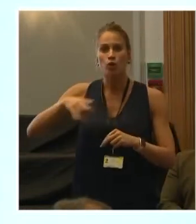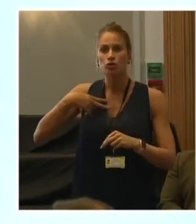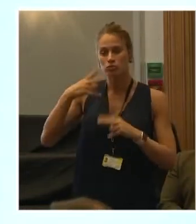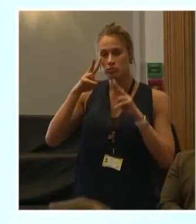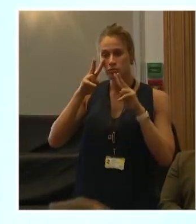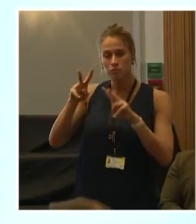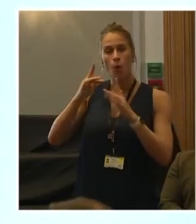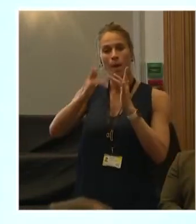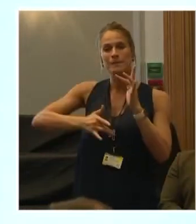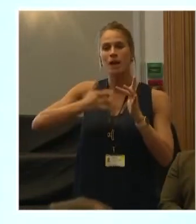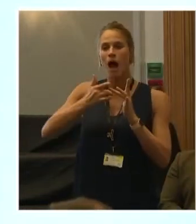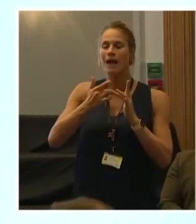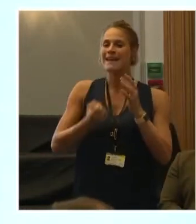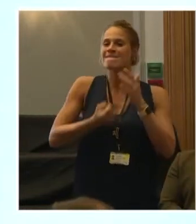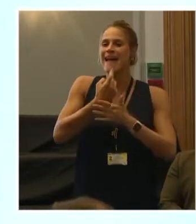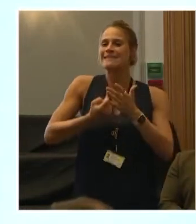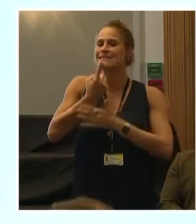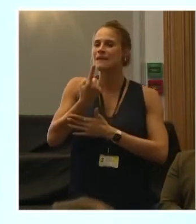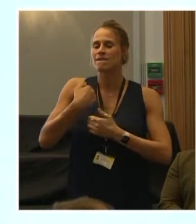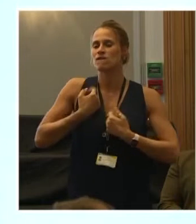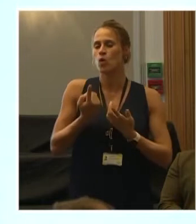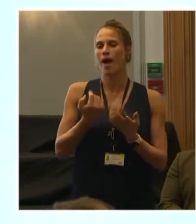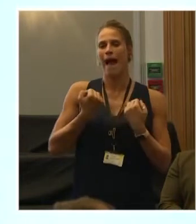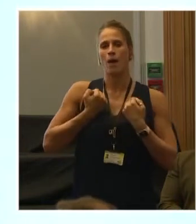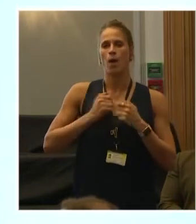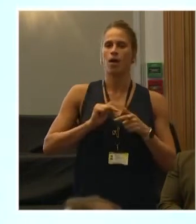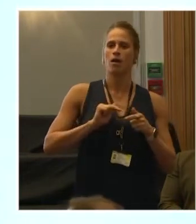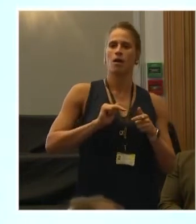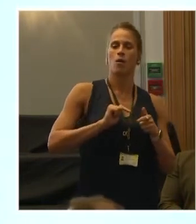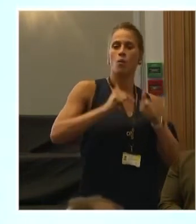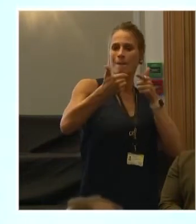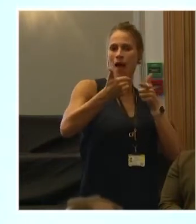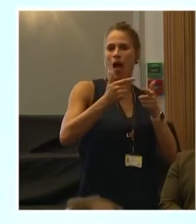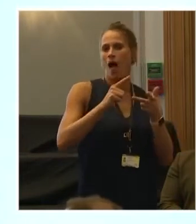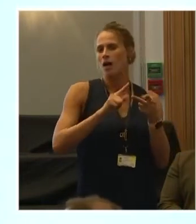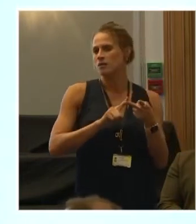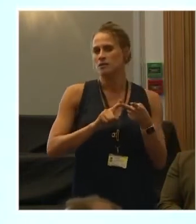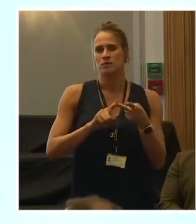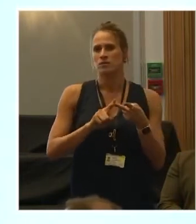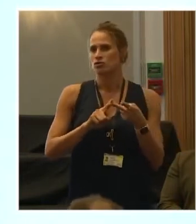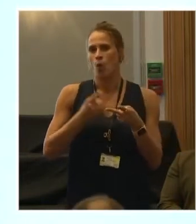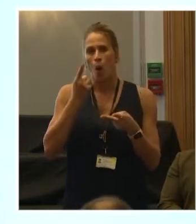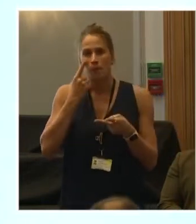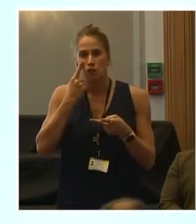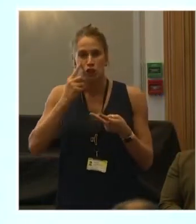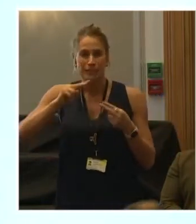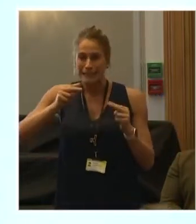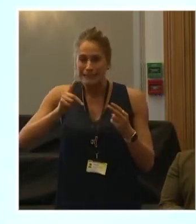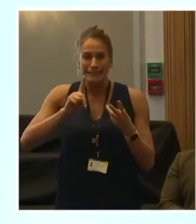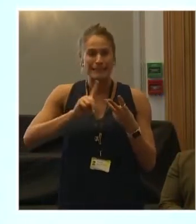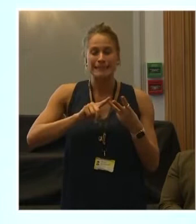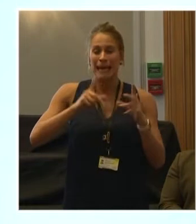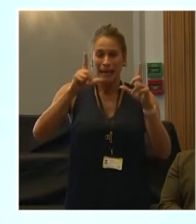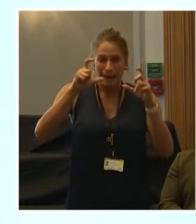of subjects, as well as recordings of recent webinars on everything from optogenetics to mini retina to medical